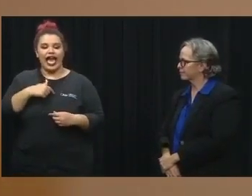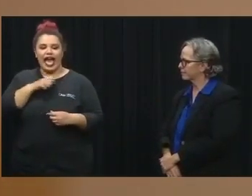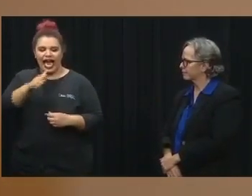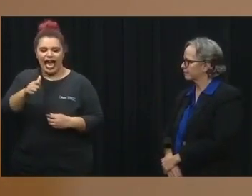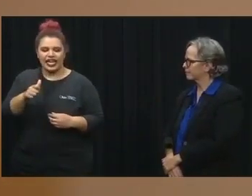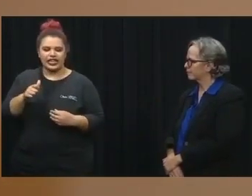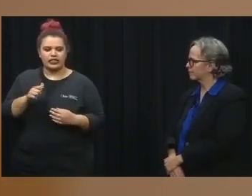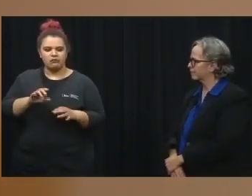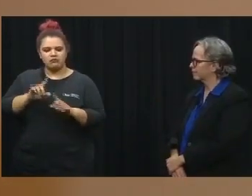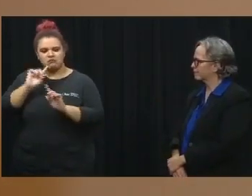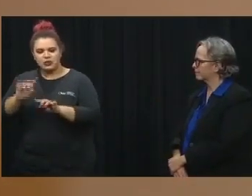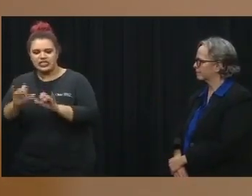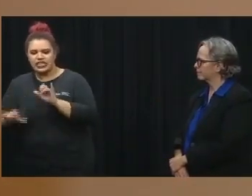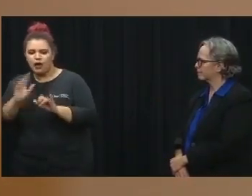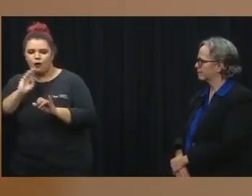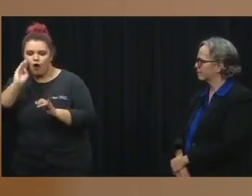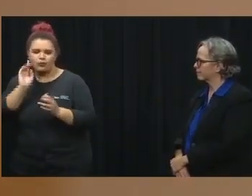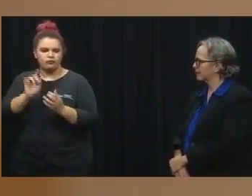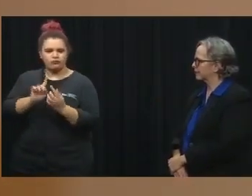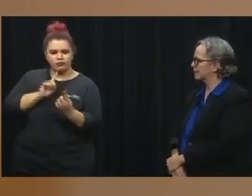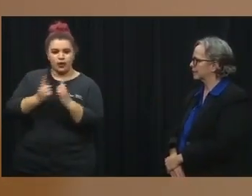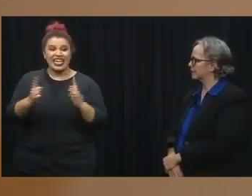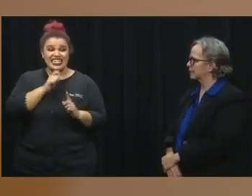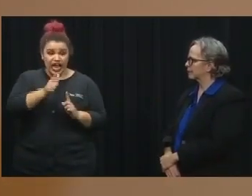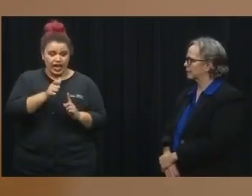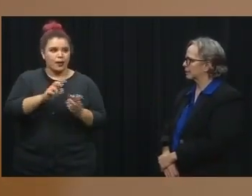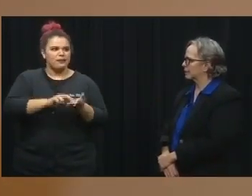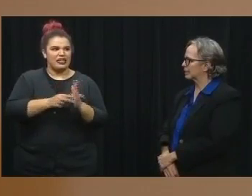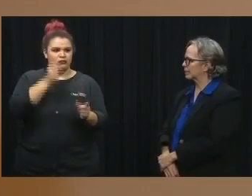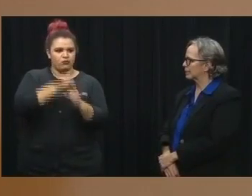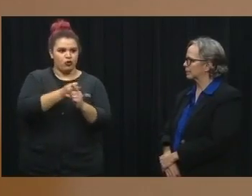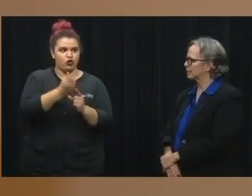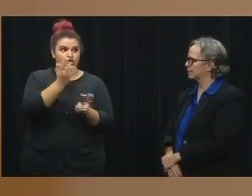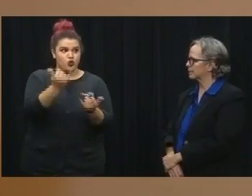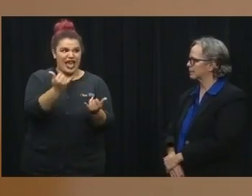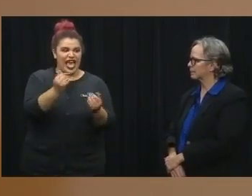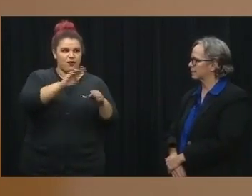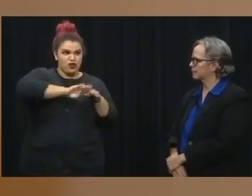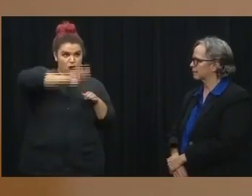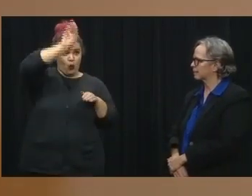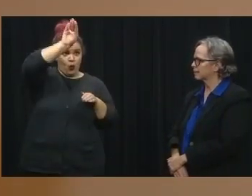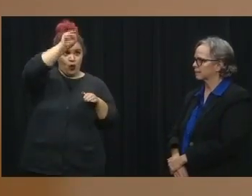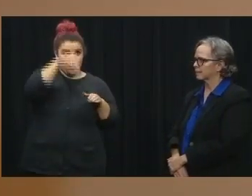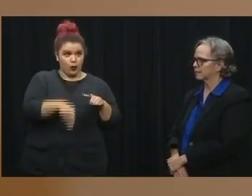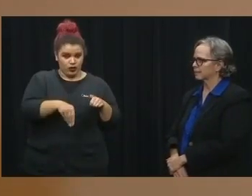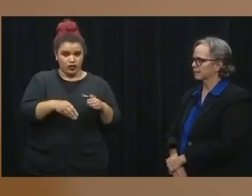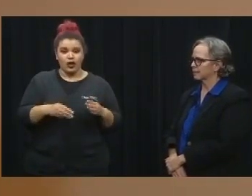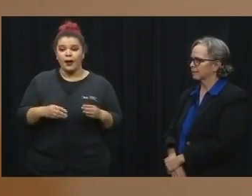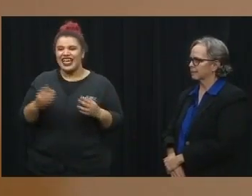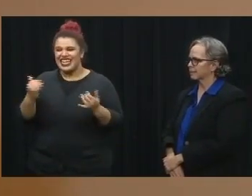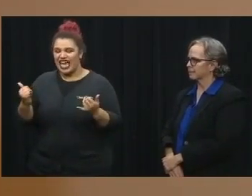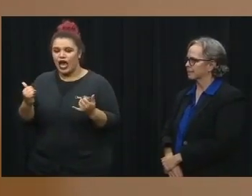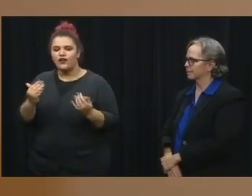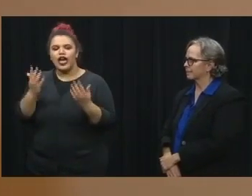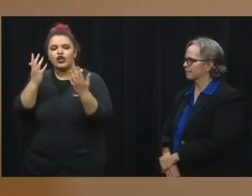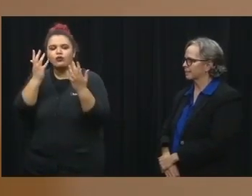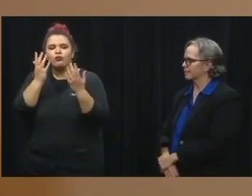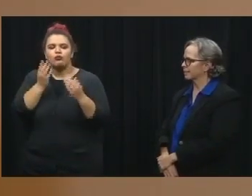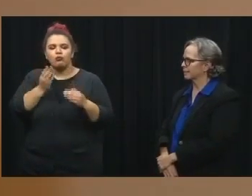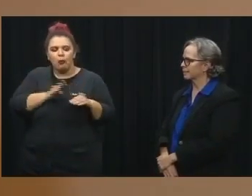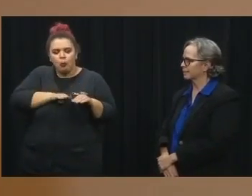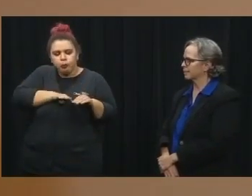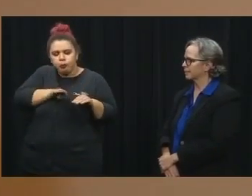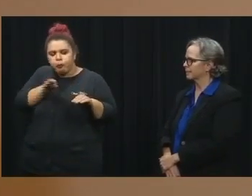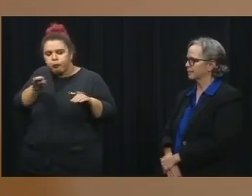any mitigation. Right. And then the dark blue, smaller slopey line, that's what we are on, given all the measures